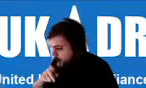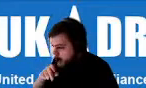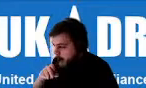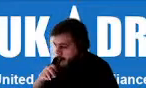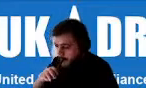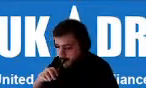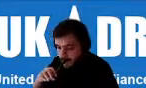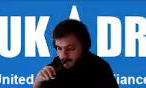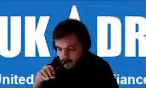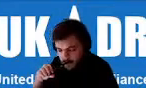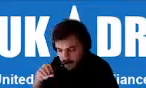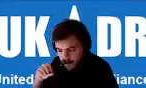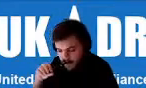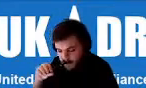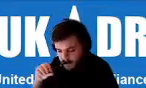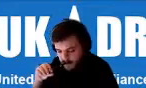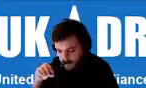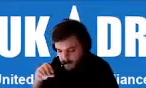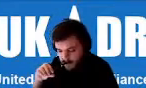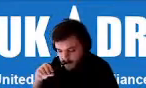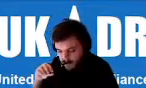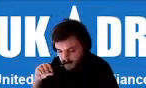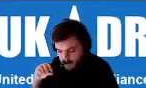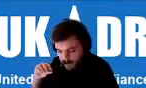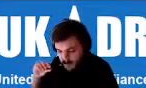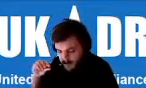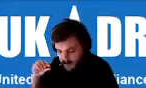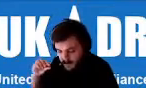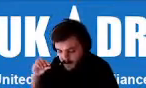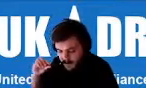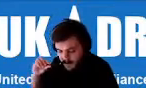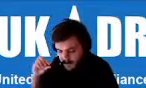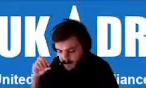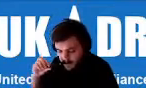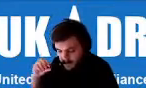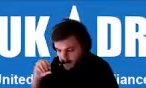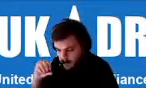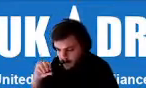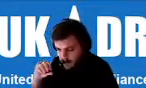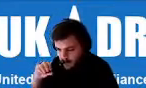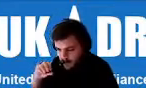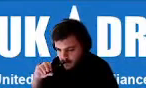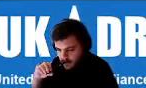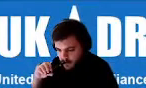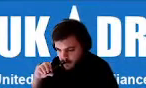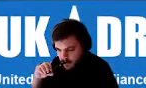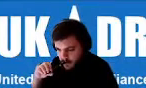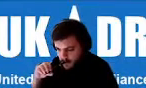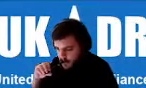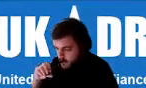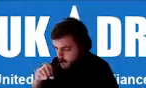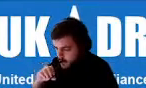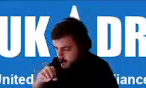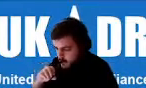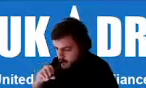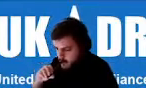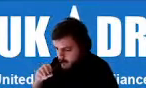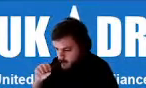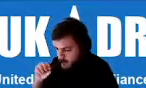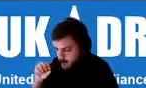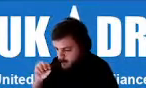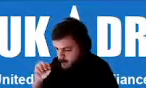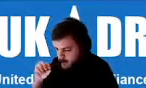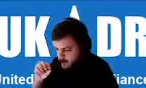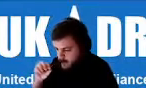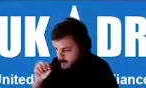has things to satisfy their basic needs, that if they have, for example, working animals